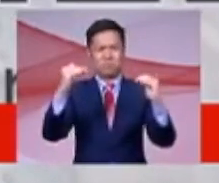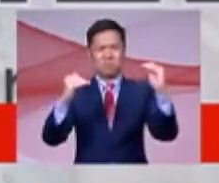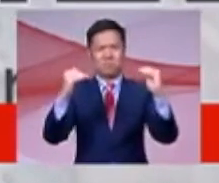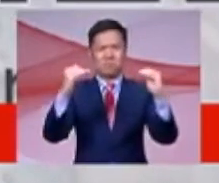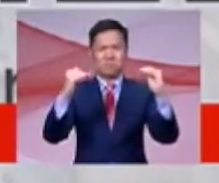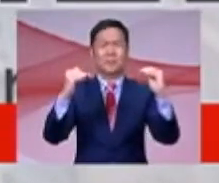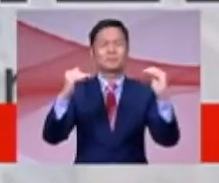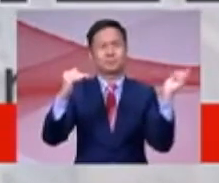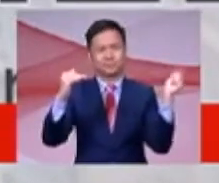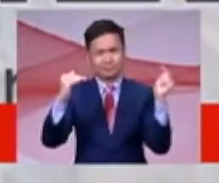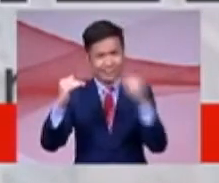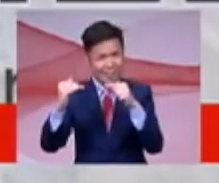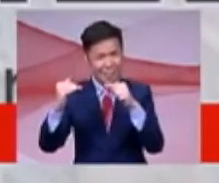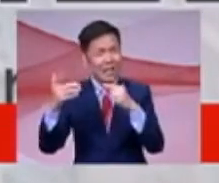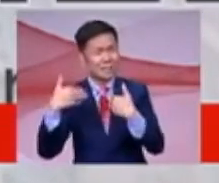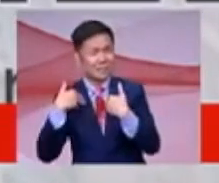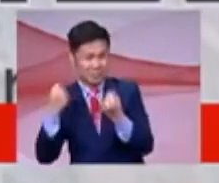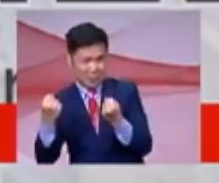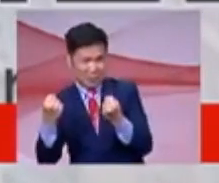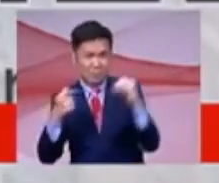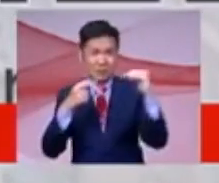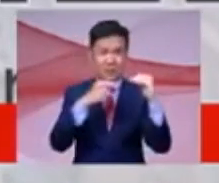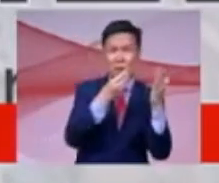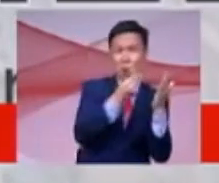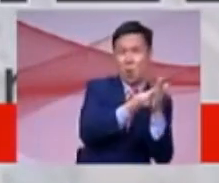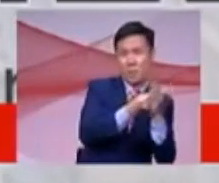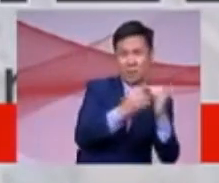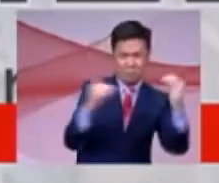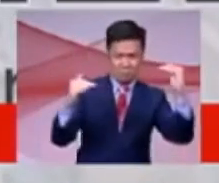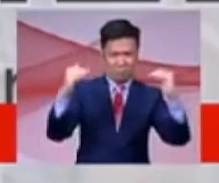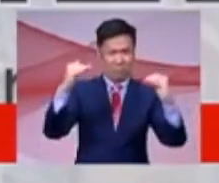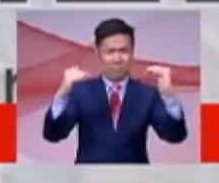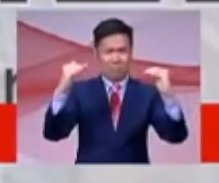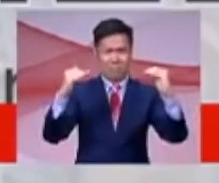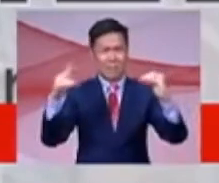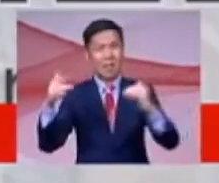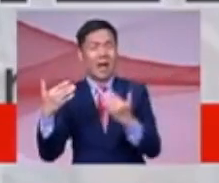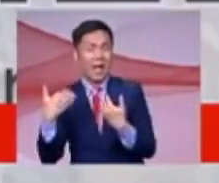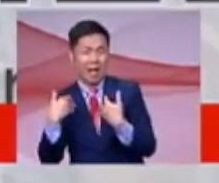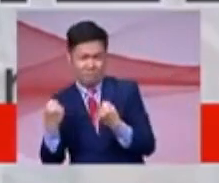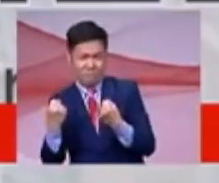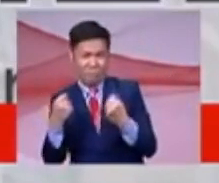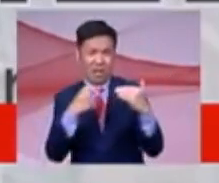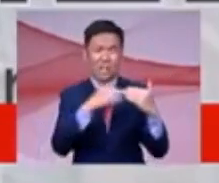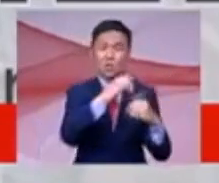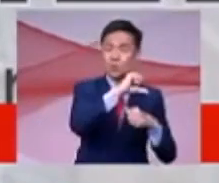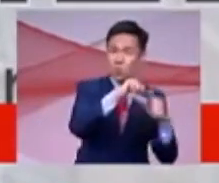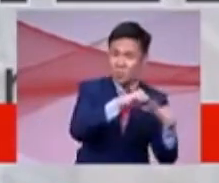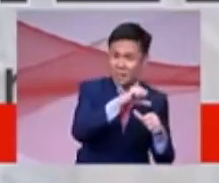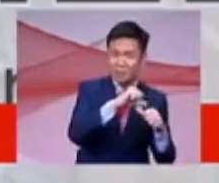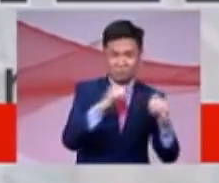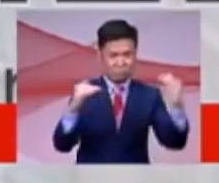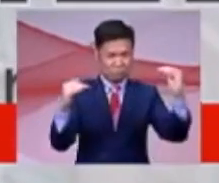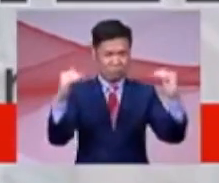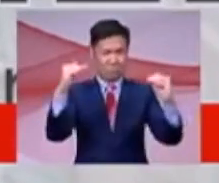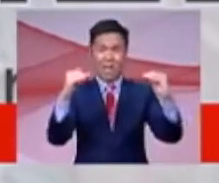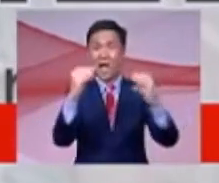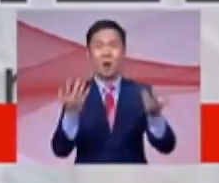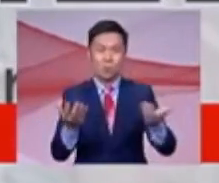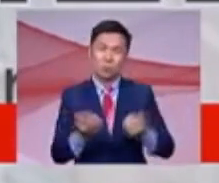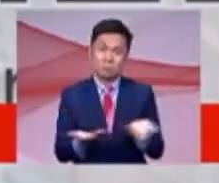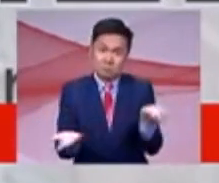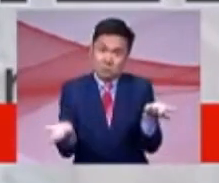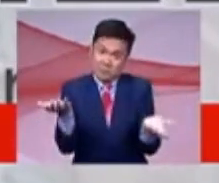balance between health and economy, and health and social, health and etc. So we need to strike that